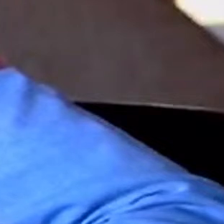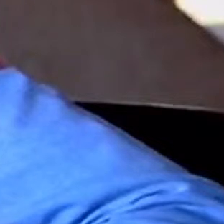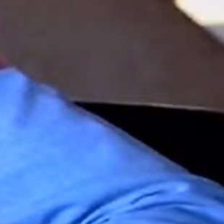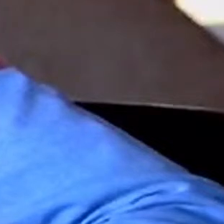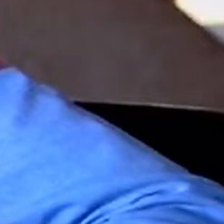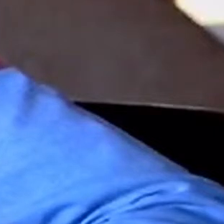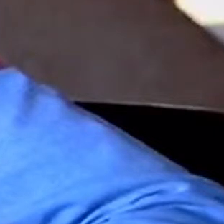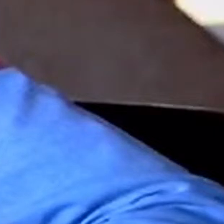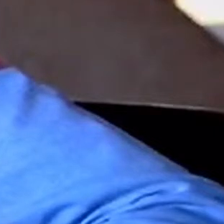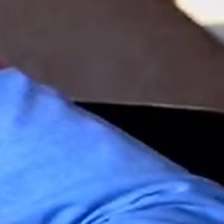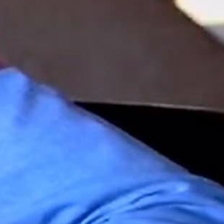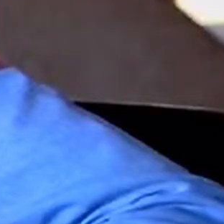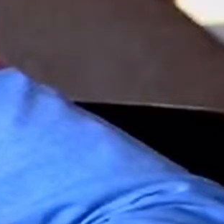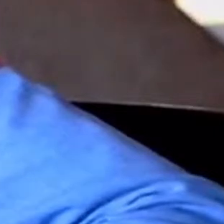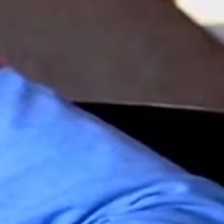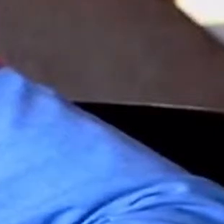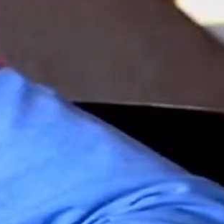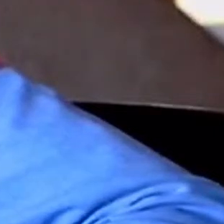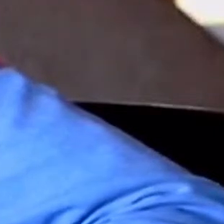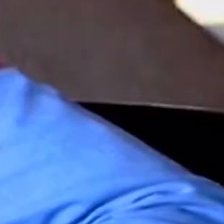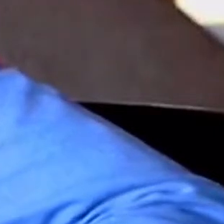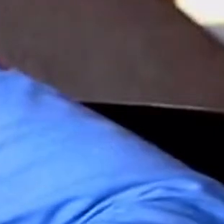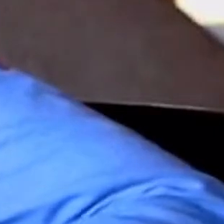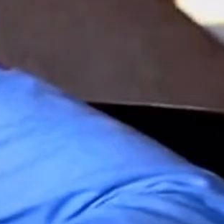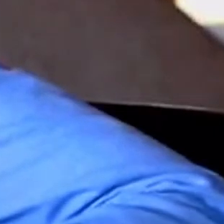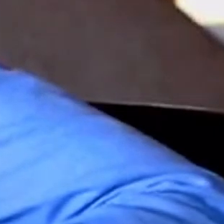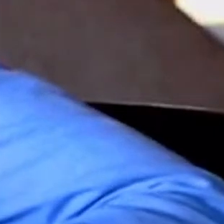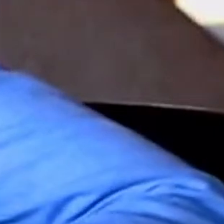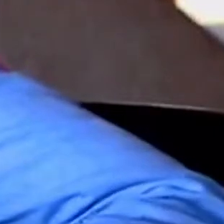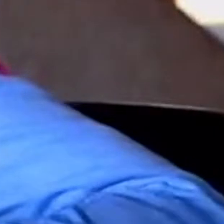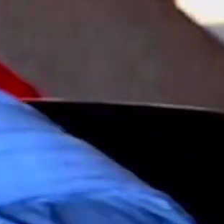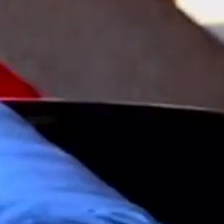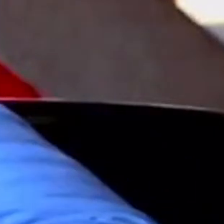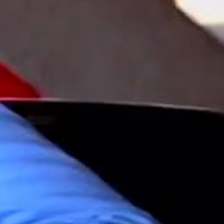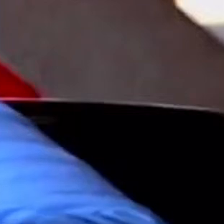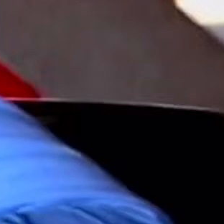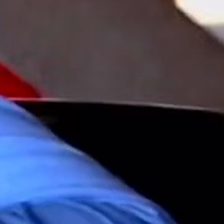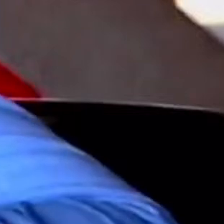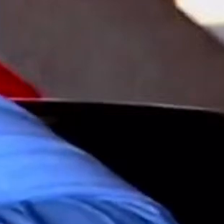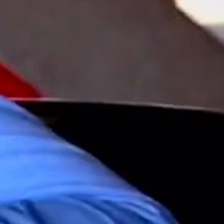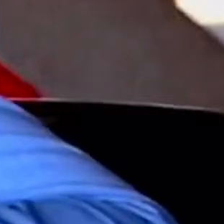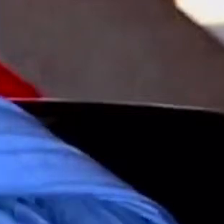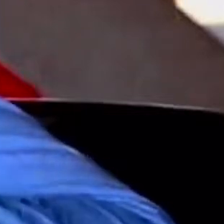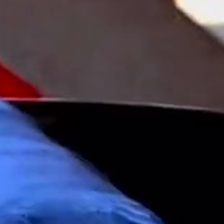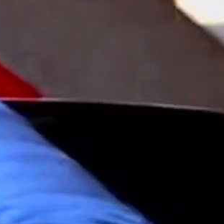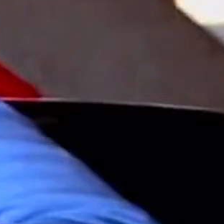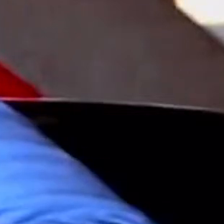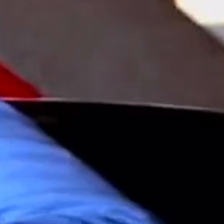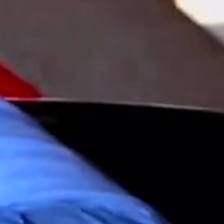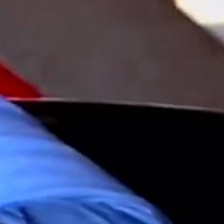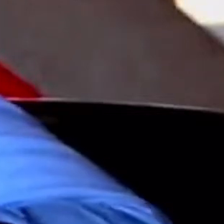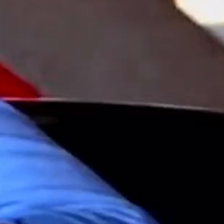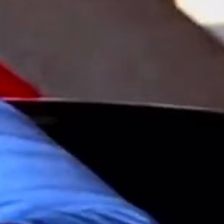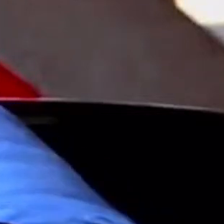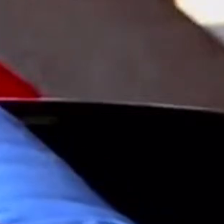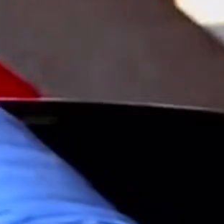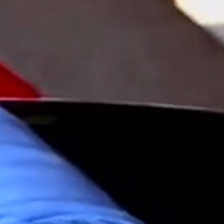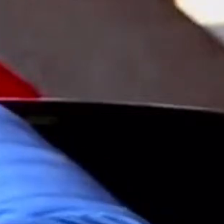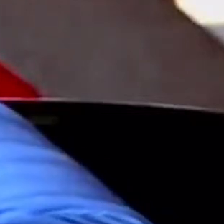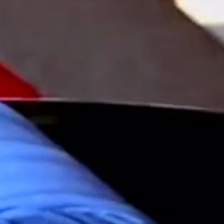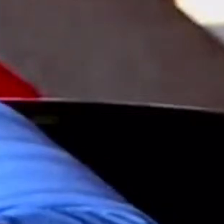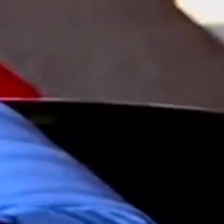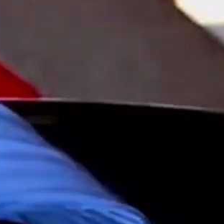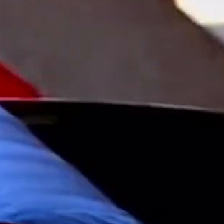not even have a passion for what we are empowering them for. So we want first and foremost to take them to skills training centers. They get the necessary skills, then empower